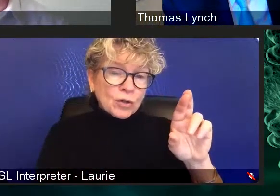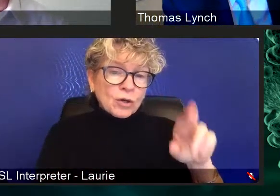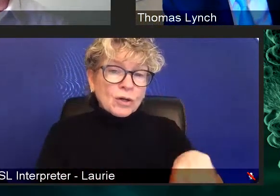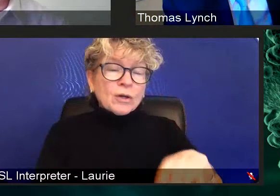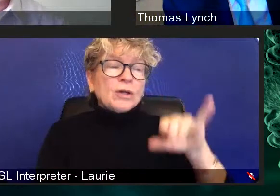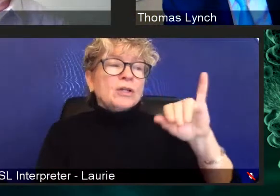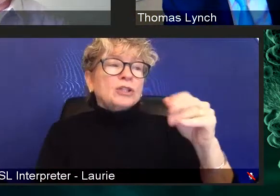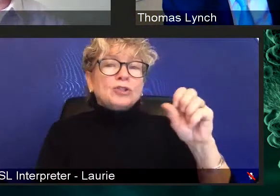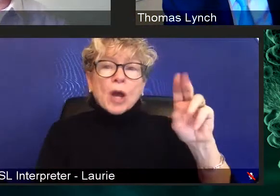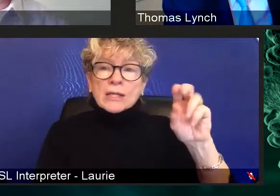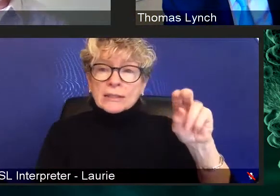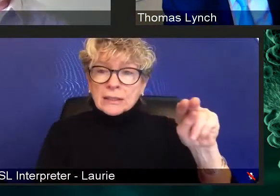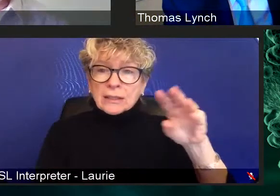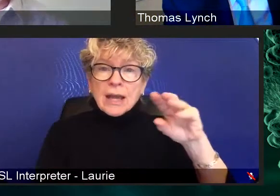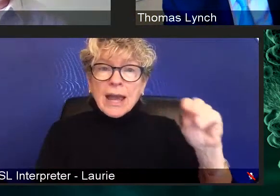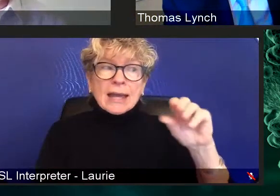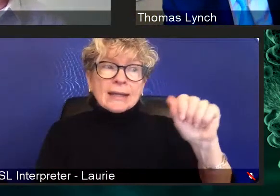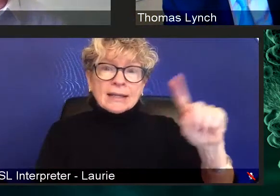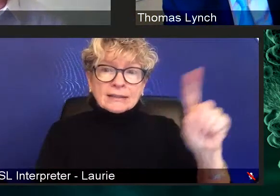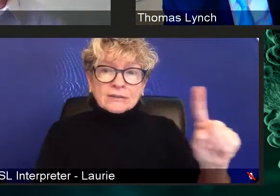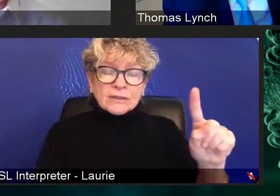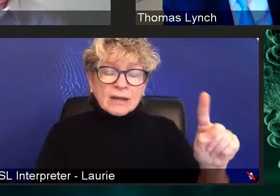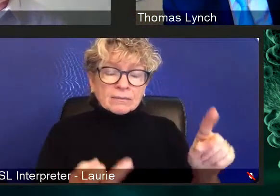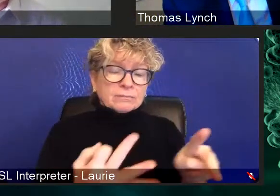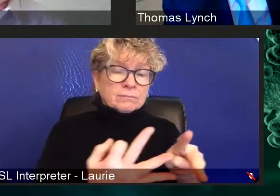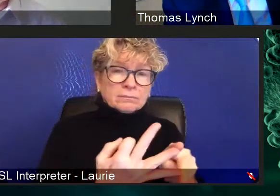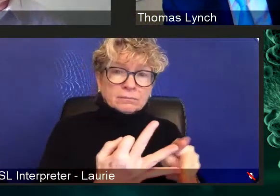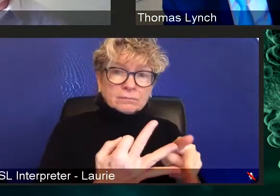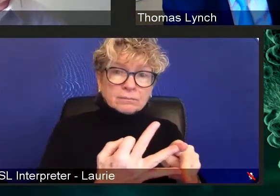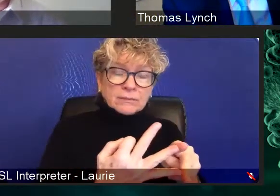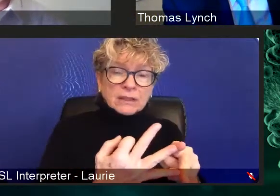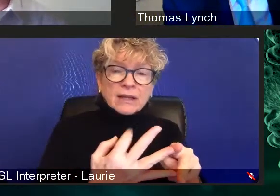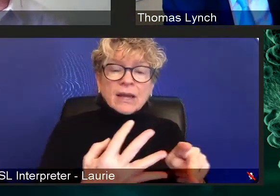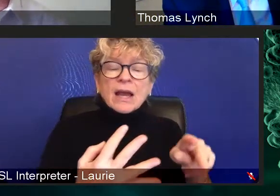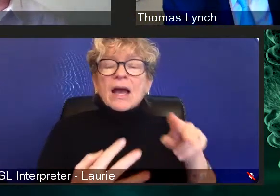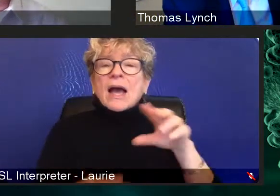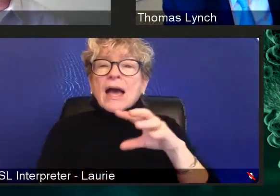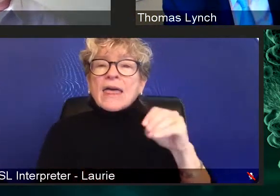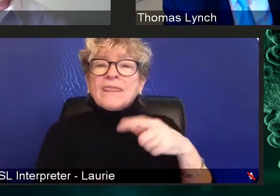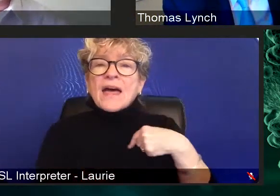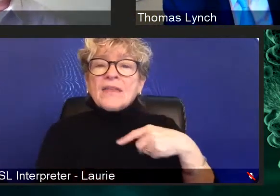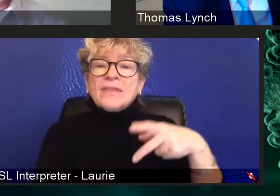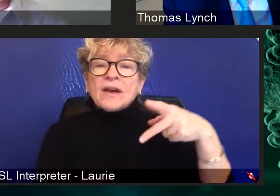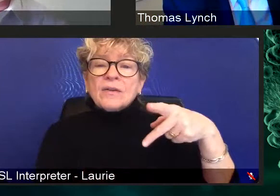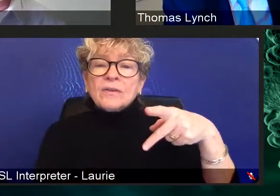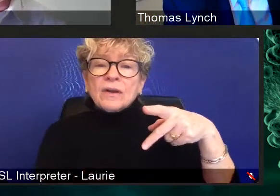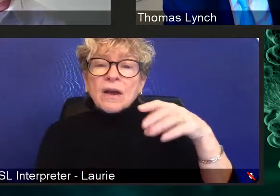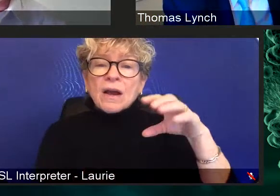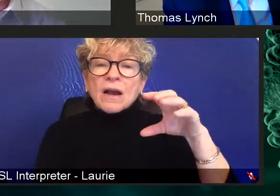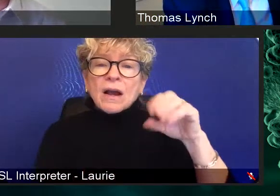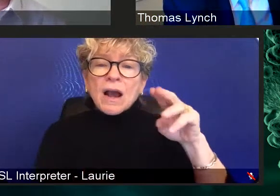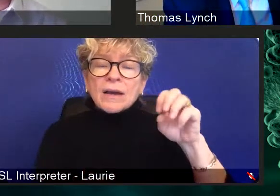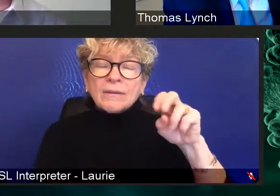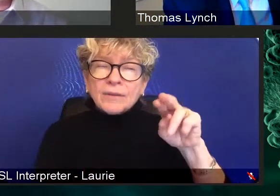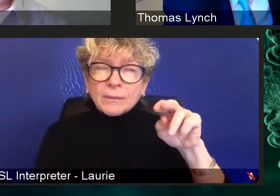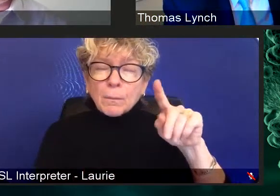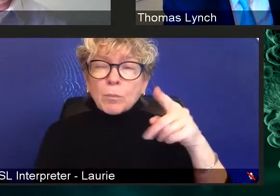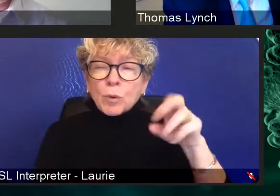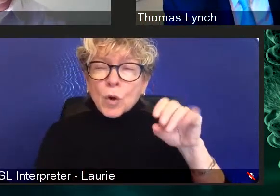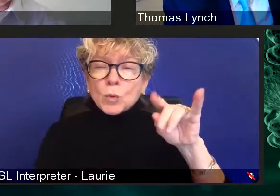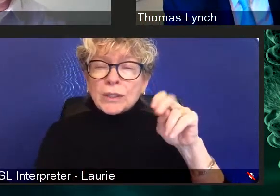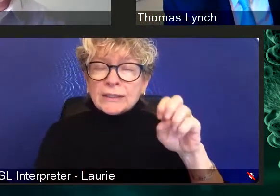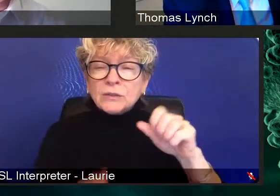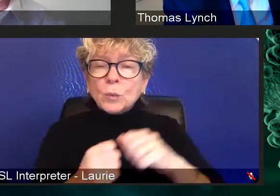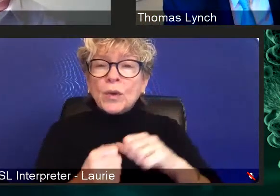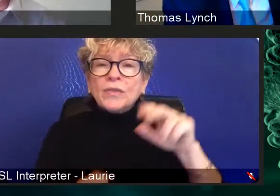AstraZeneca. And then there's the recombinant proteins, which are upcoming with Novavax and Sanofi. And you mentioned the